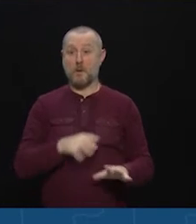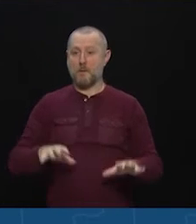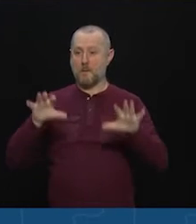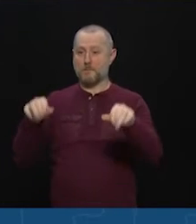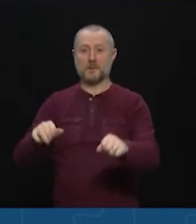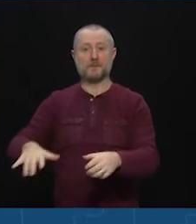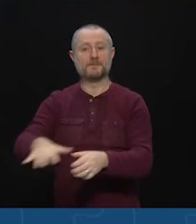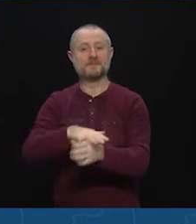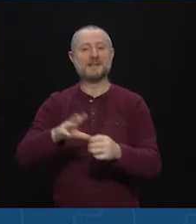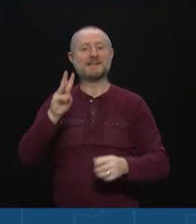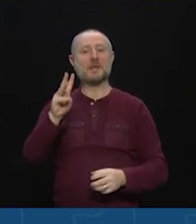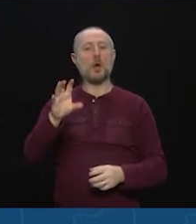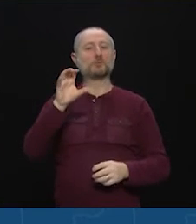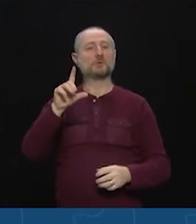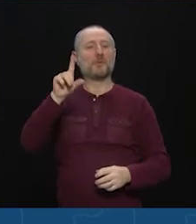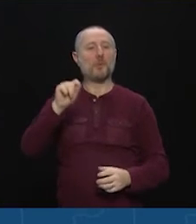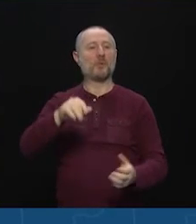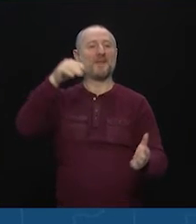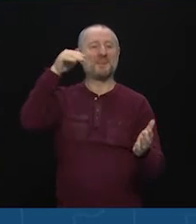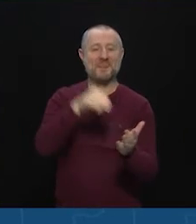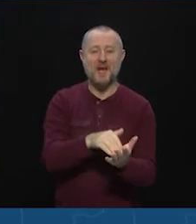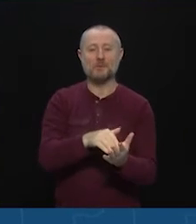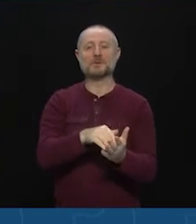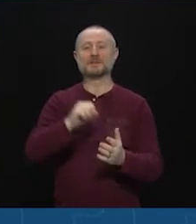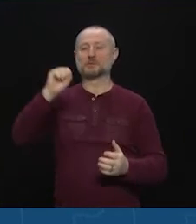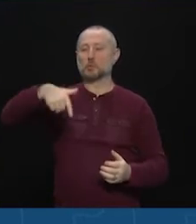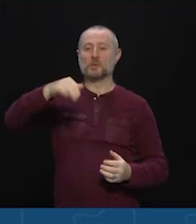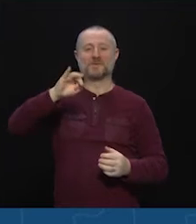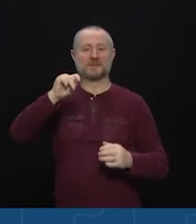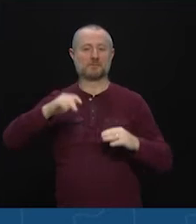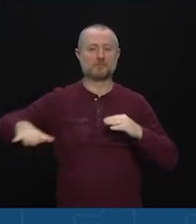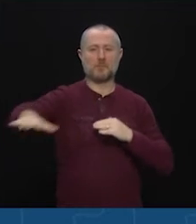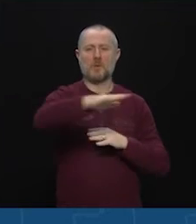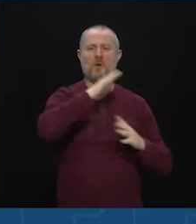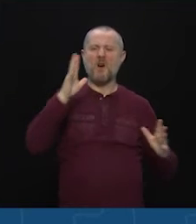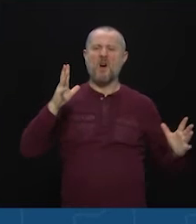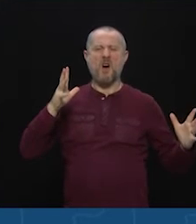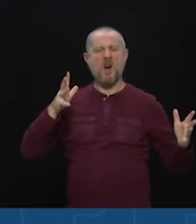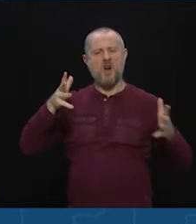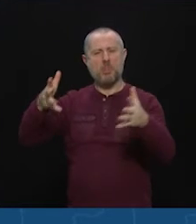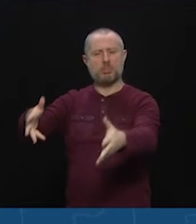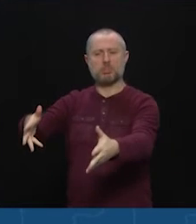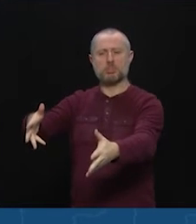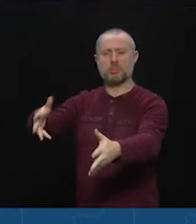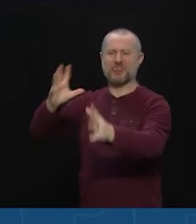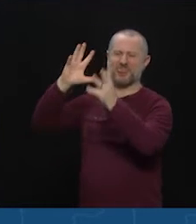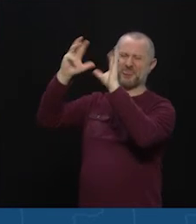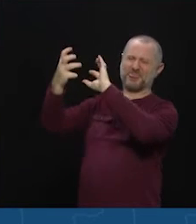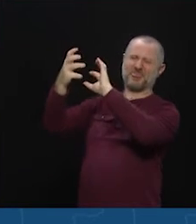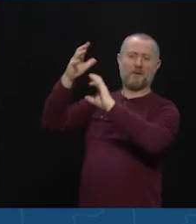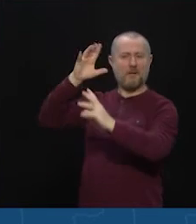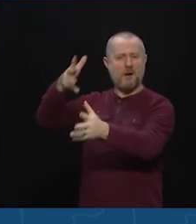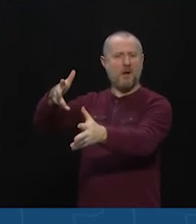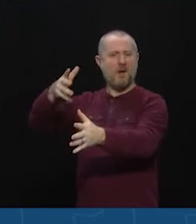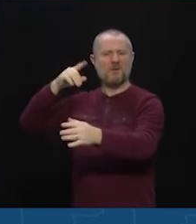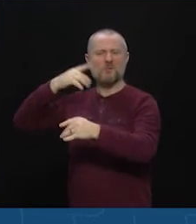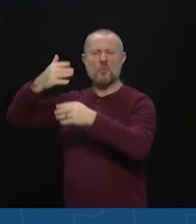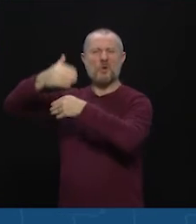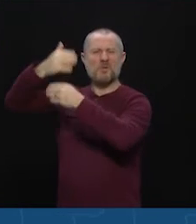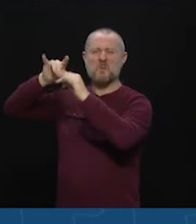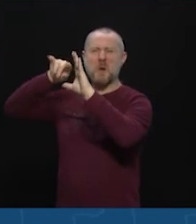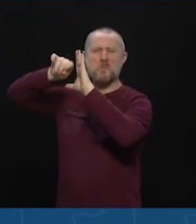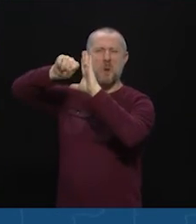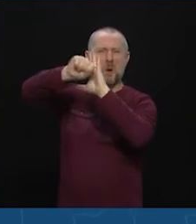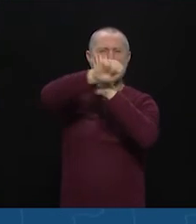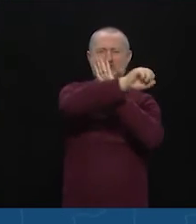foot building, long abandoned. It's vandalized. There's broken windows. It is a disgrace. And I'm again with our local leader here